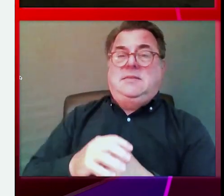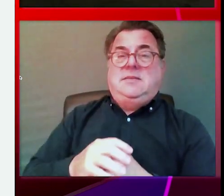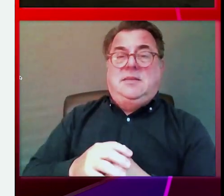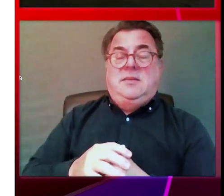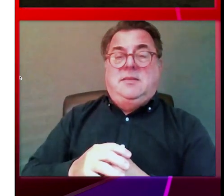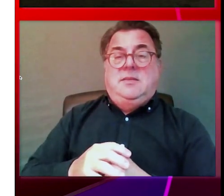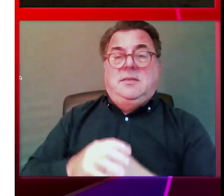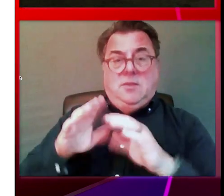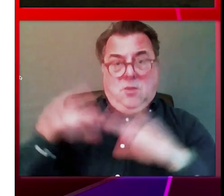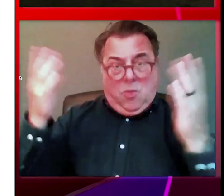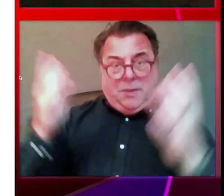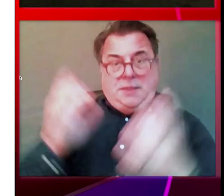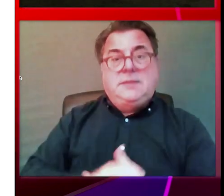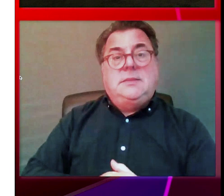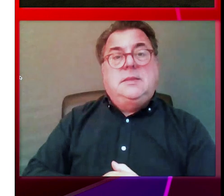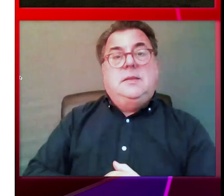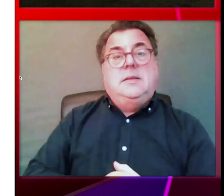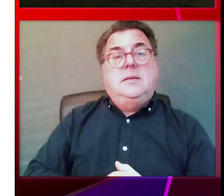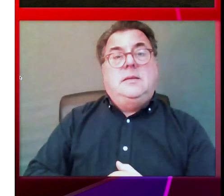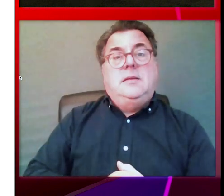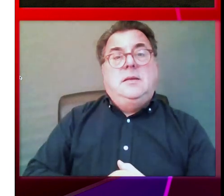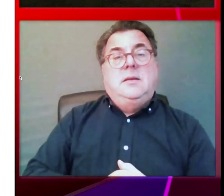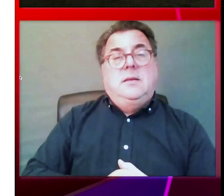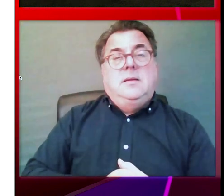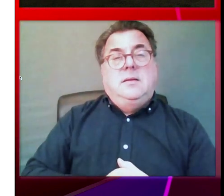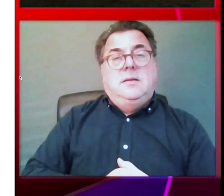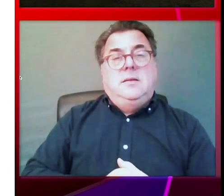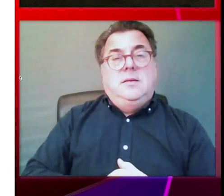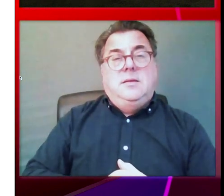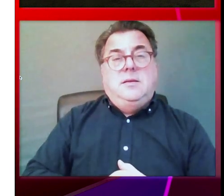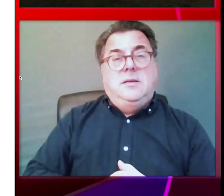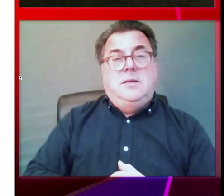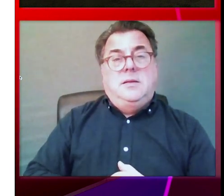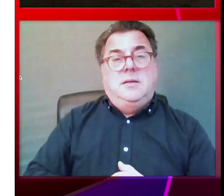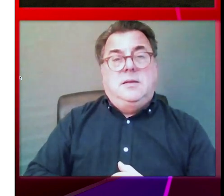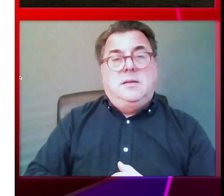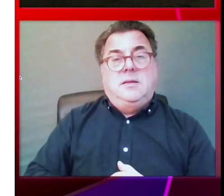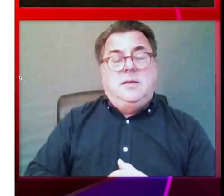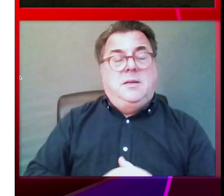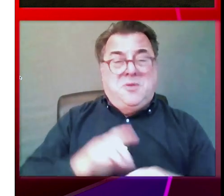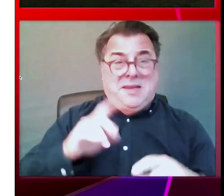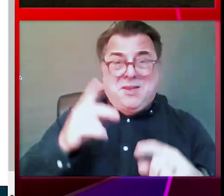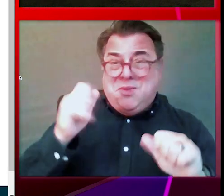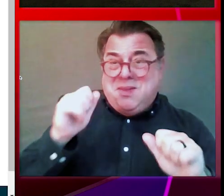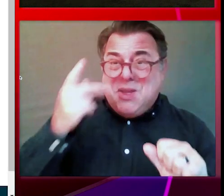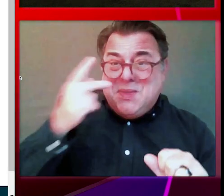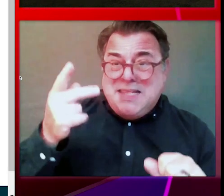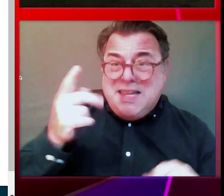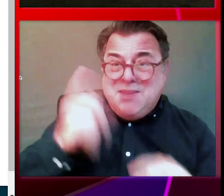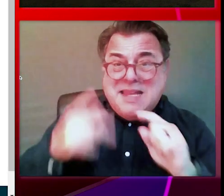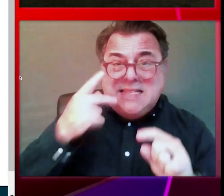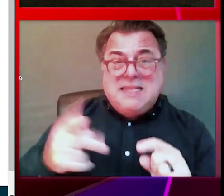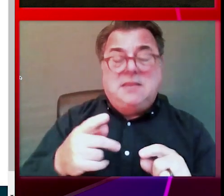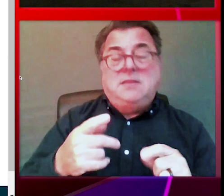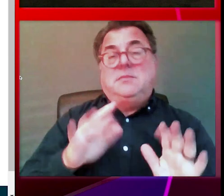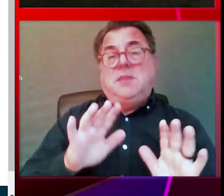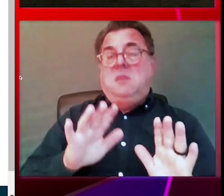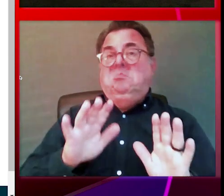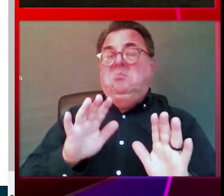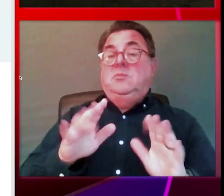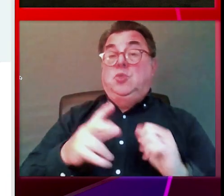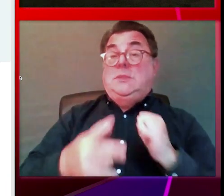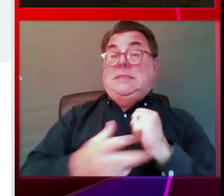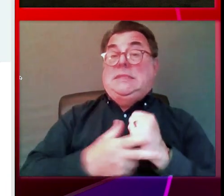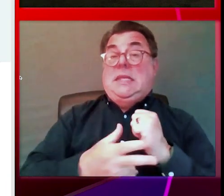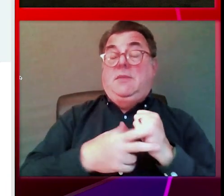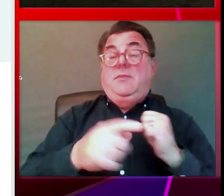this. And then we see that there's an error. You got an error, yeah. And we're not able to see it. So now, in order to see it, I would have